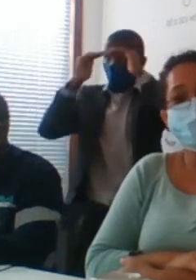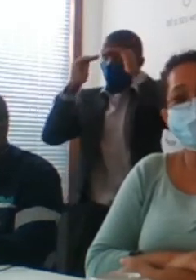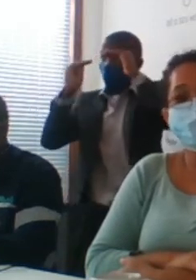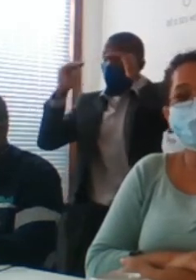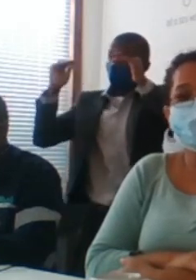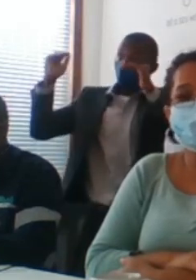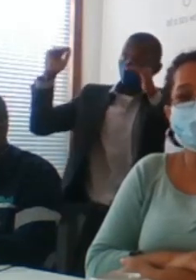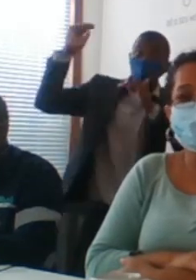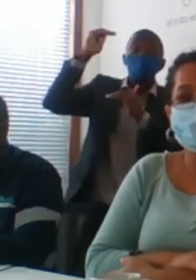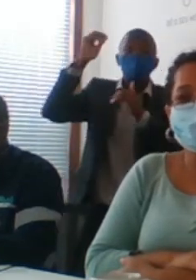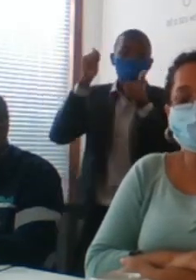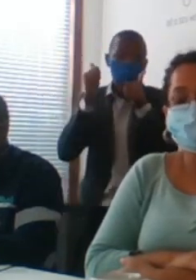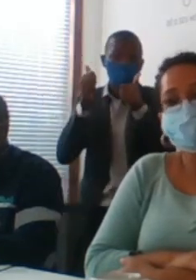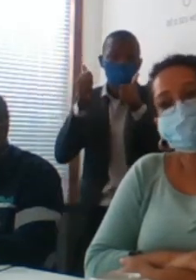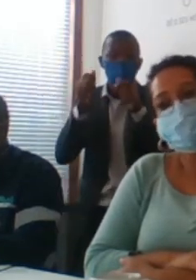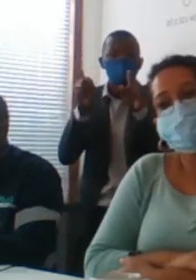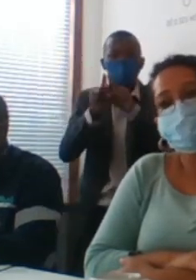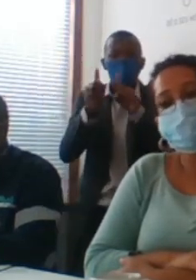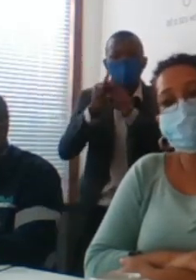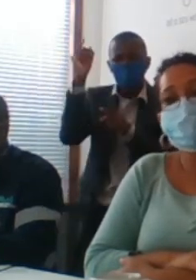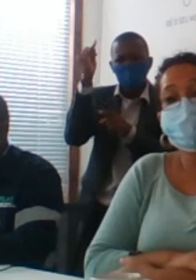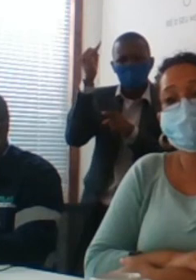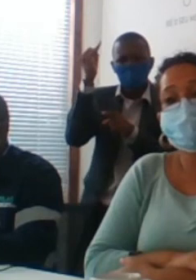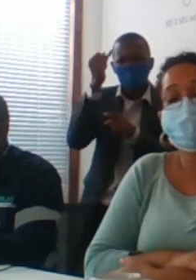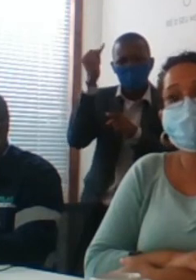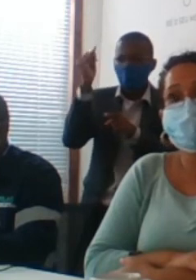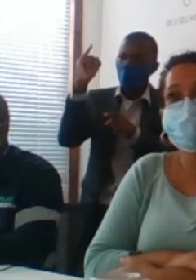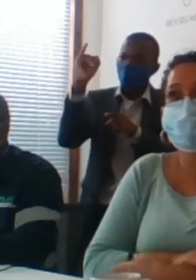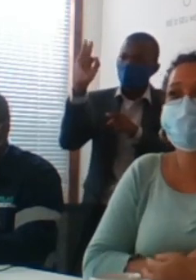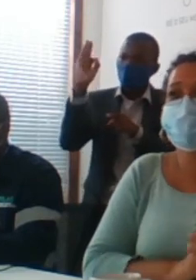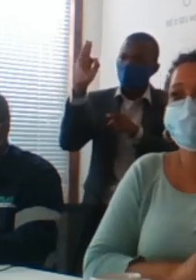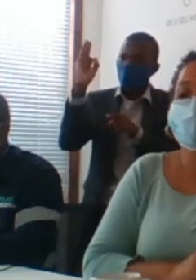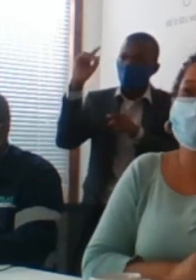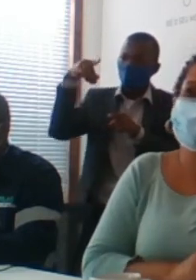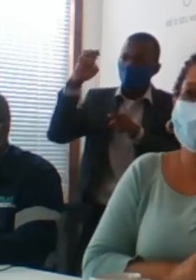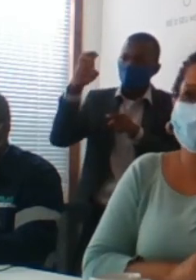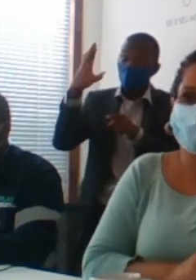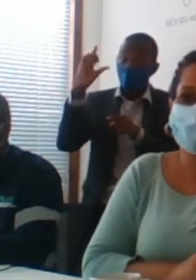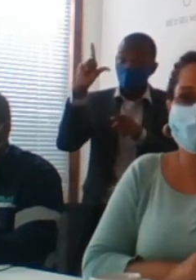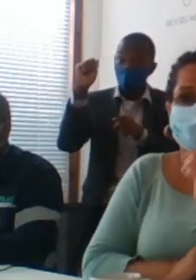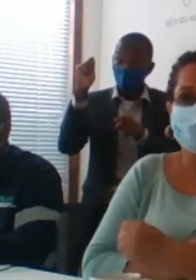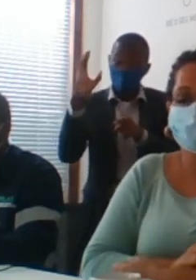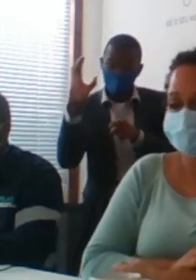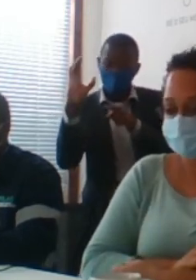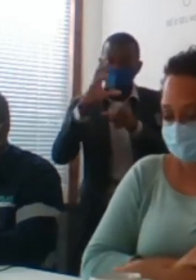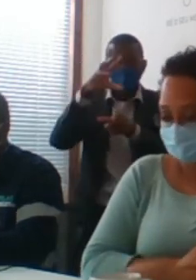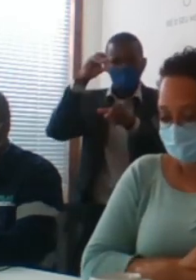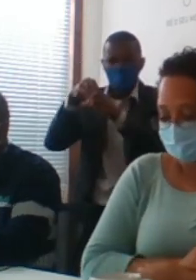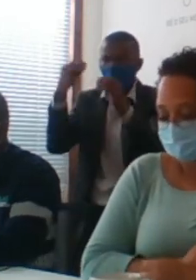finishing in the training center with a medium technician degree of 12th grade when they